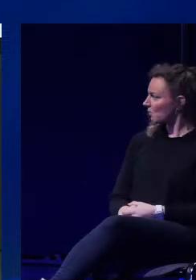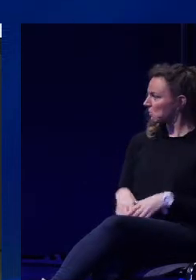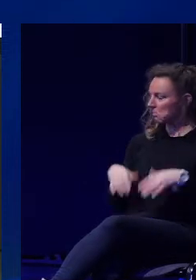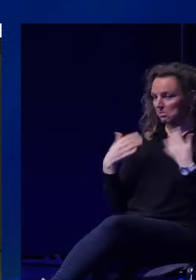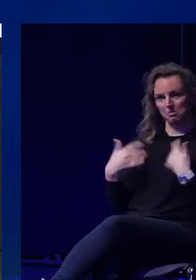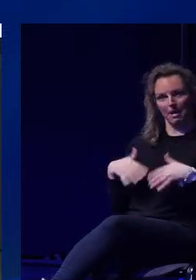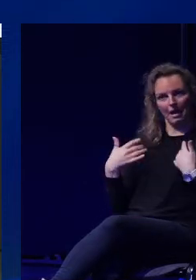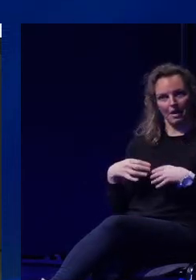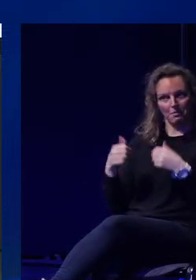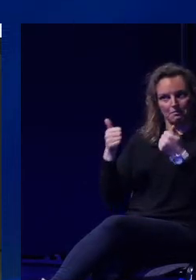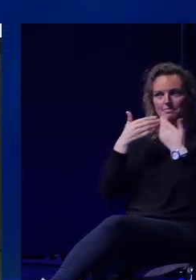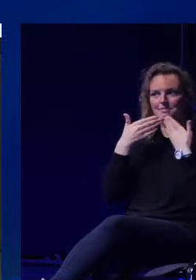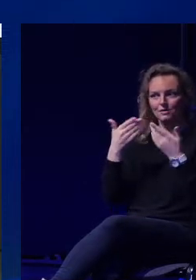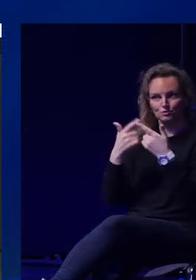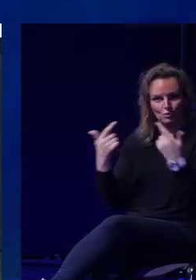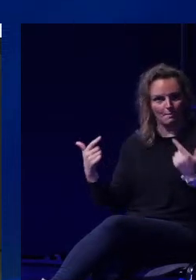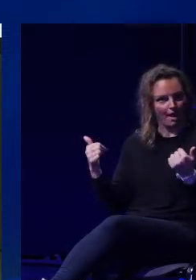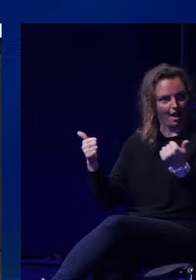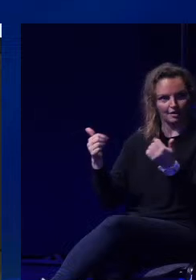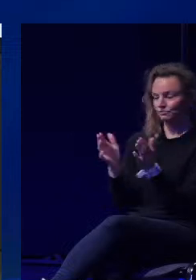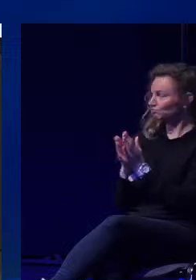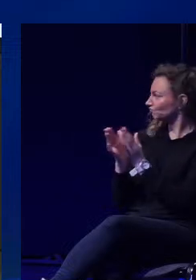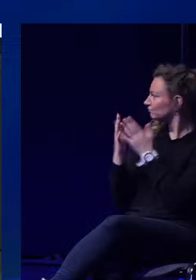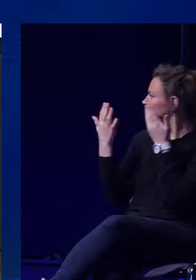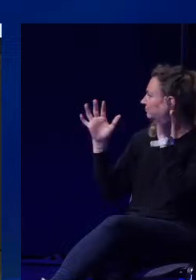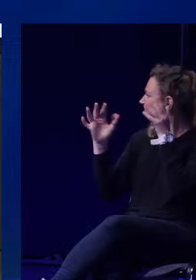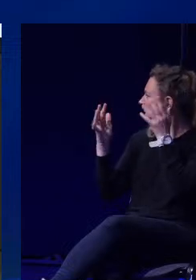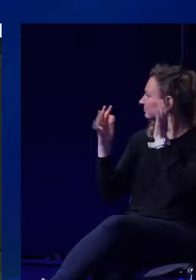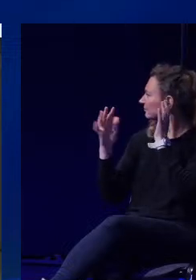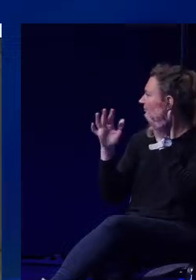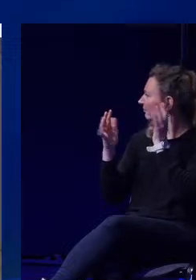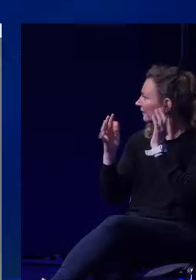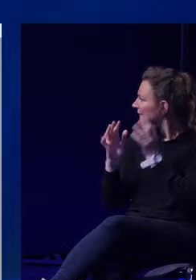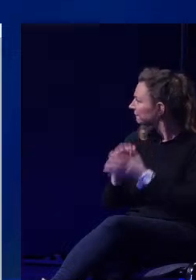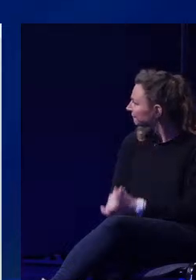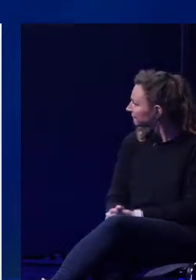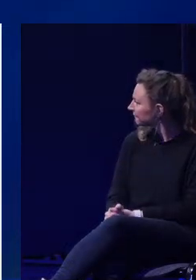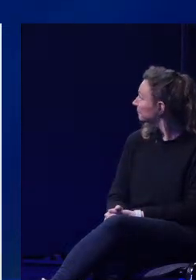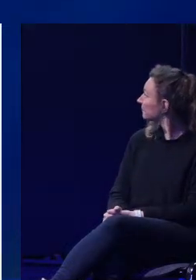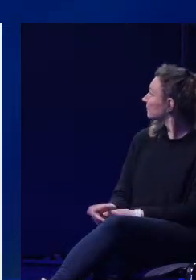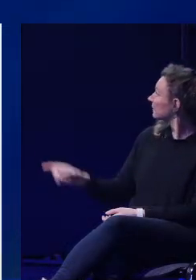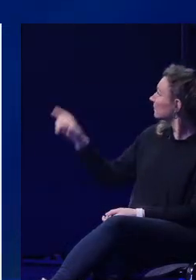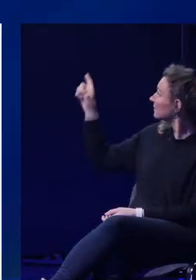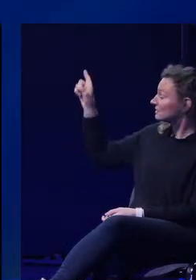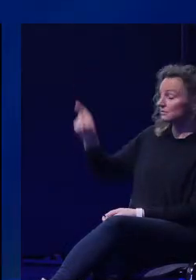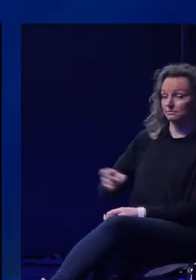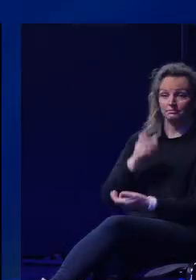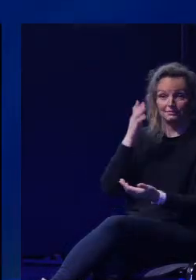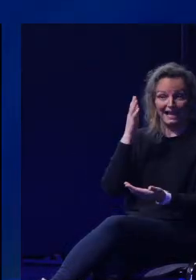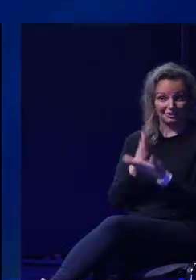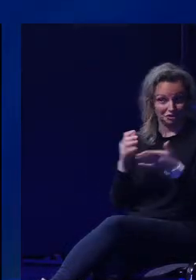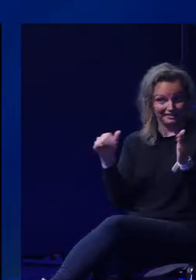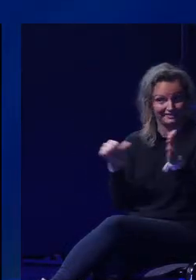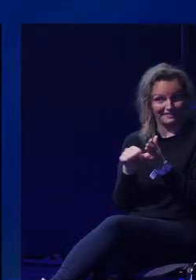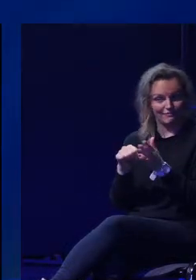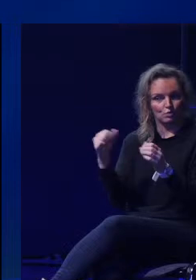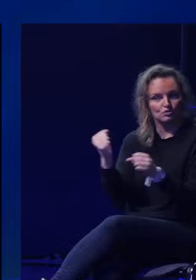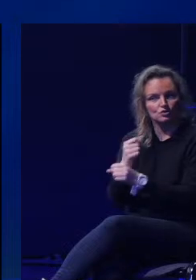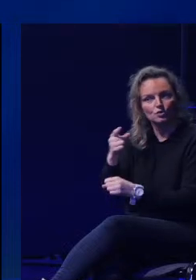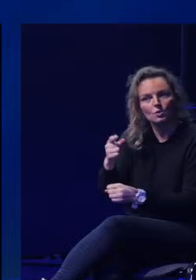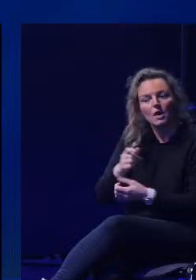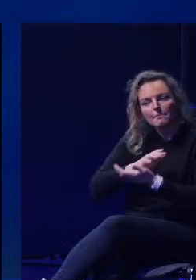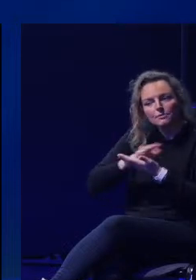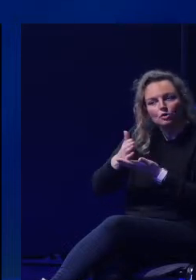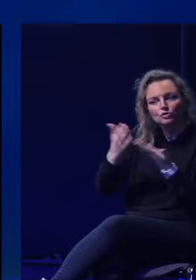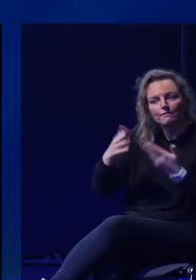much. Quick round of applause for Haider. So this is actually quite hard to do, and I don't know how many of you would have seen Blender